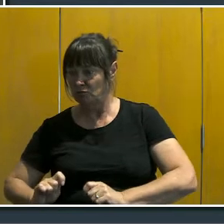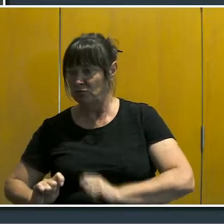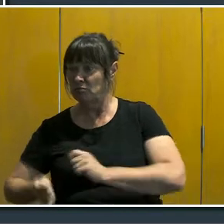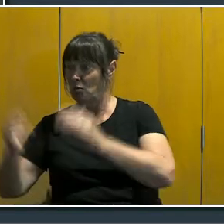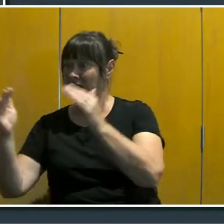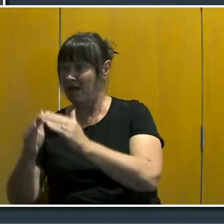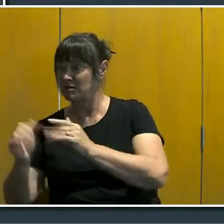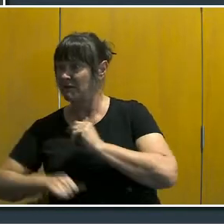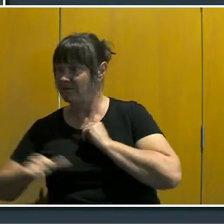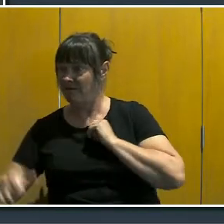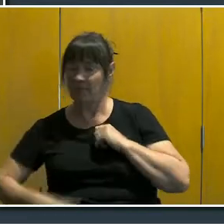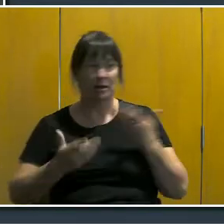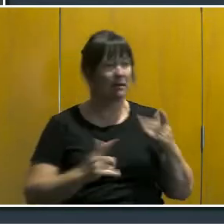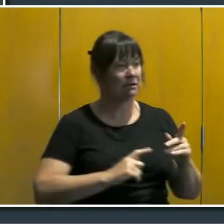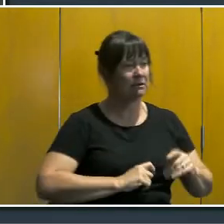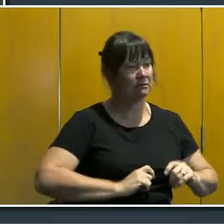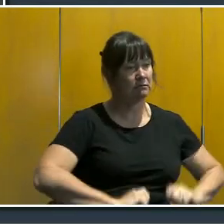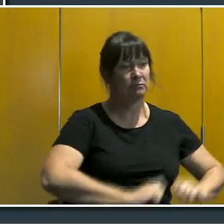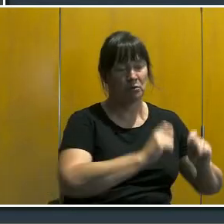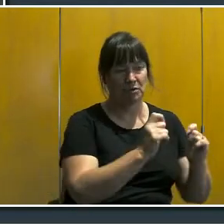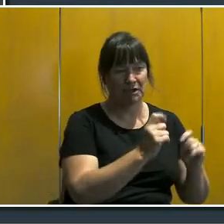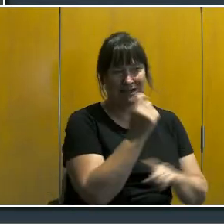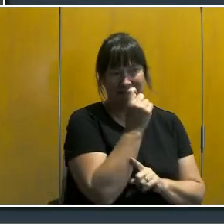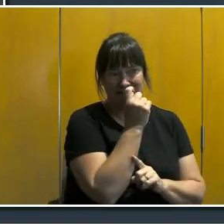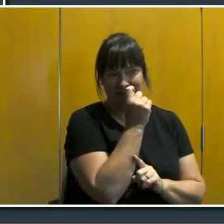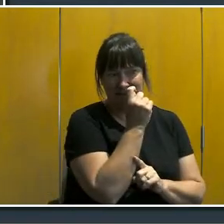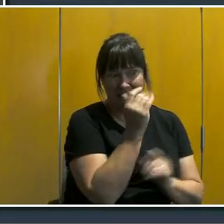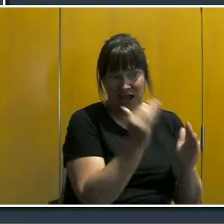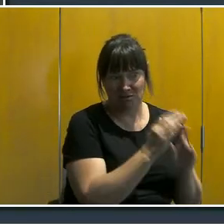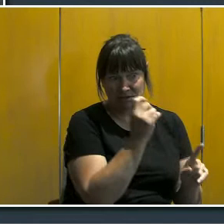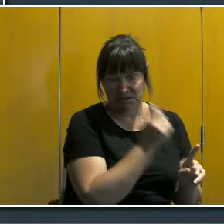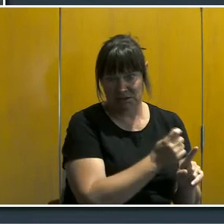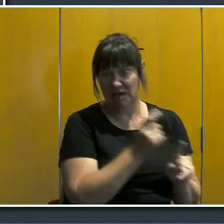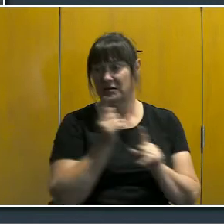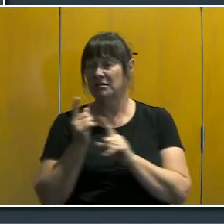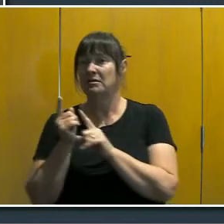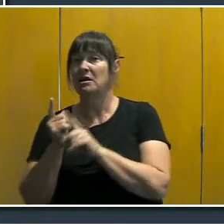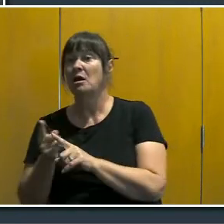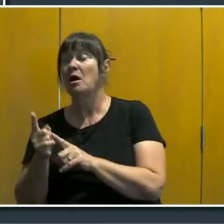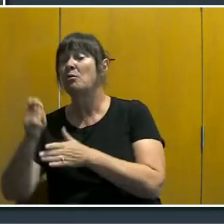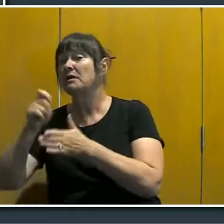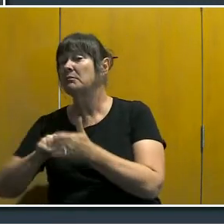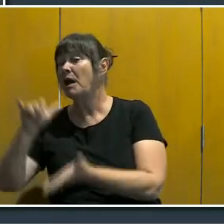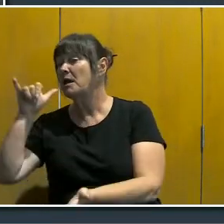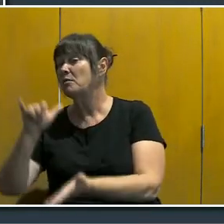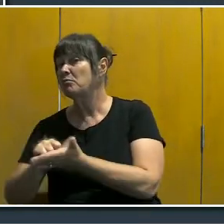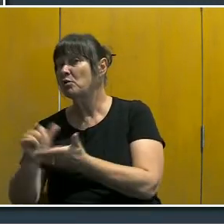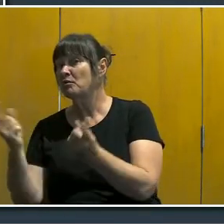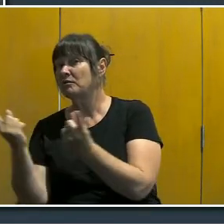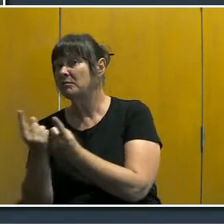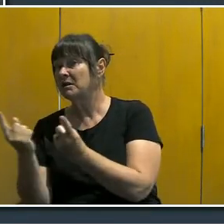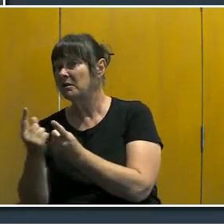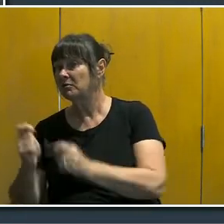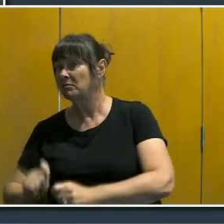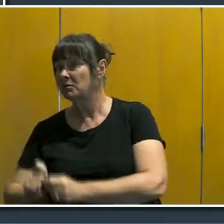town. We had to install an approved biologically bacterial processing